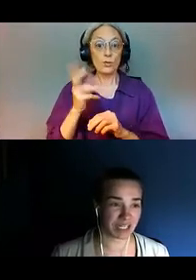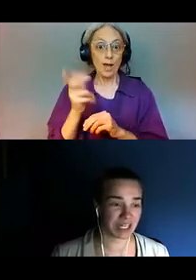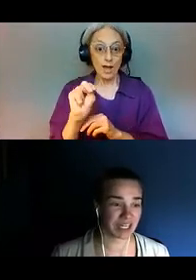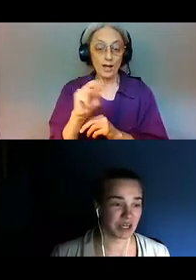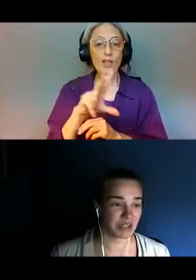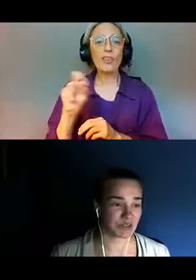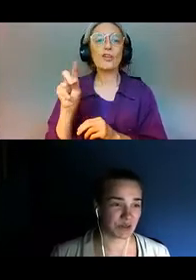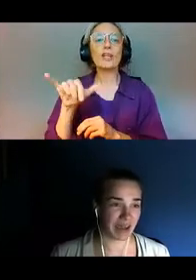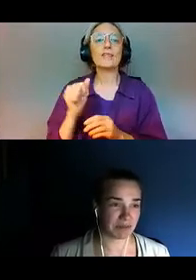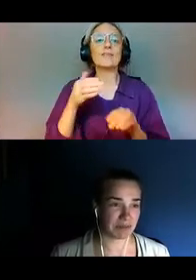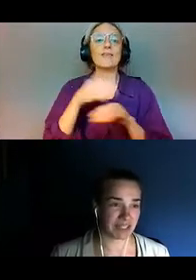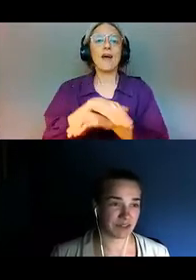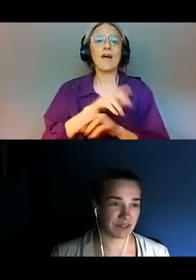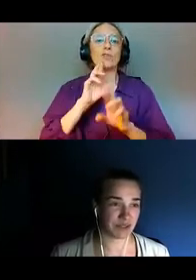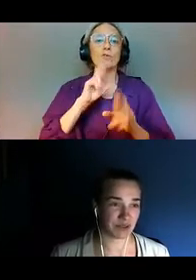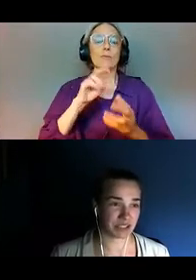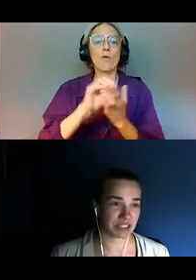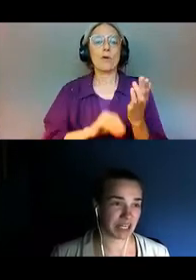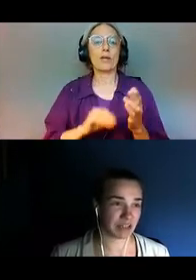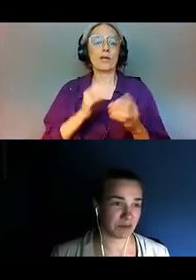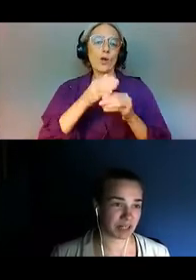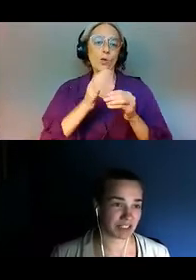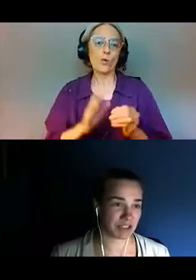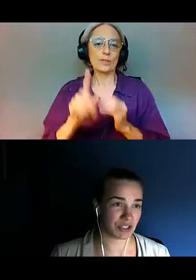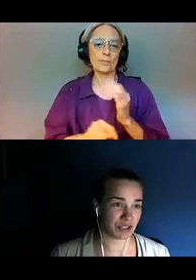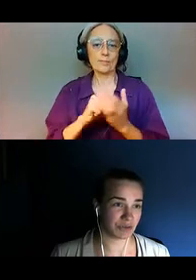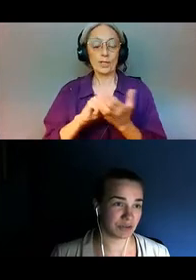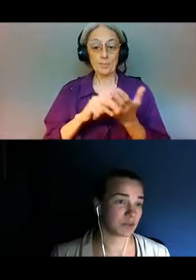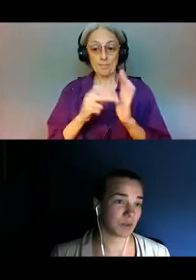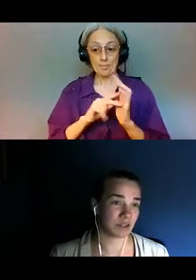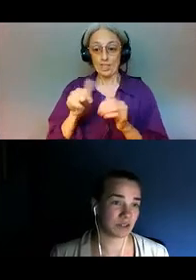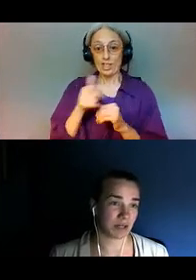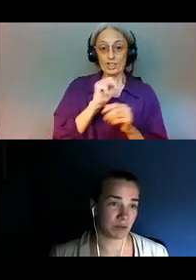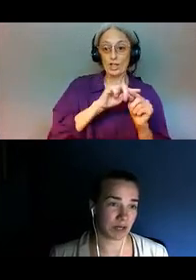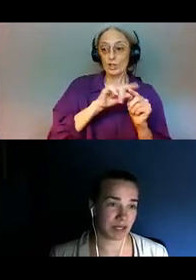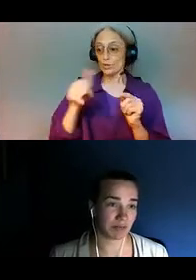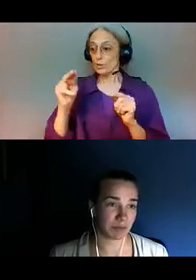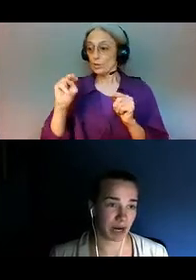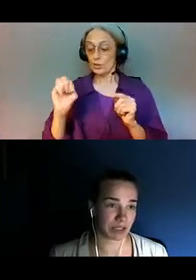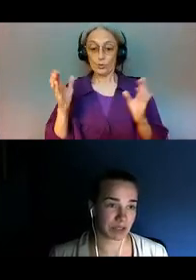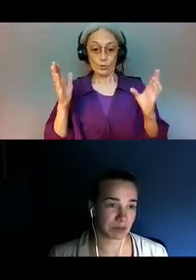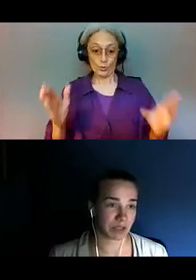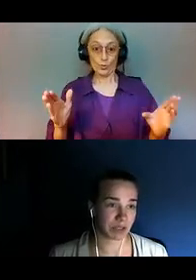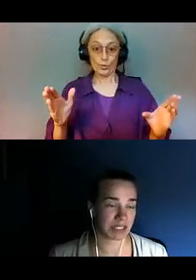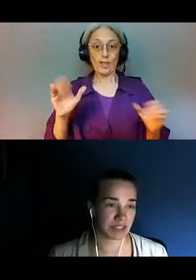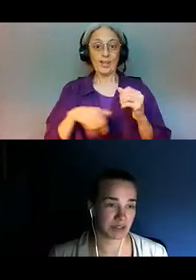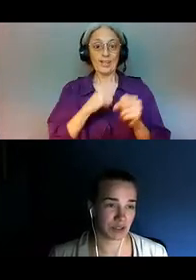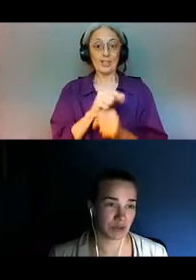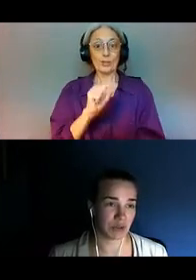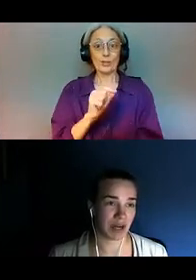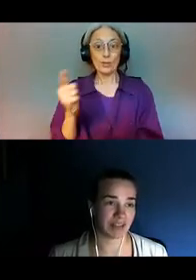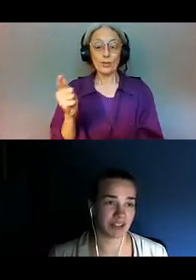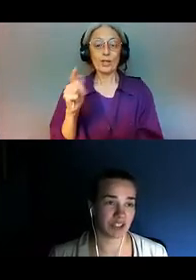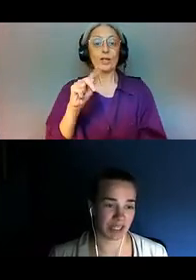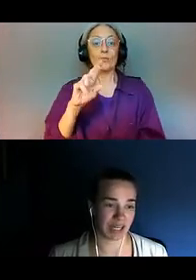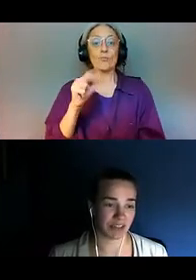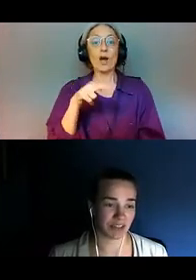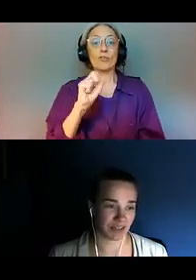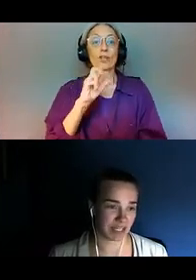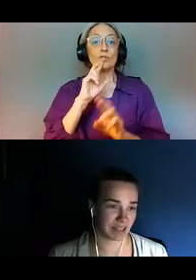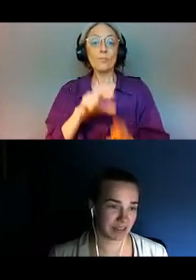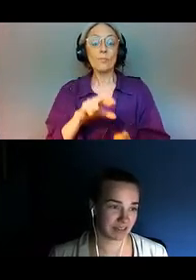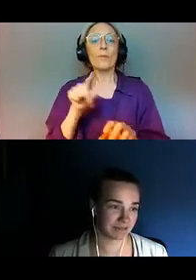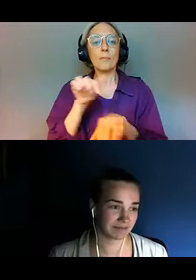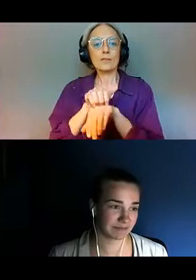reporting period. So that means your January to June 2021 progress report is due on